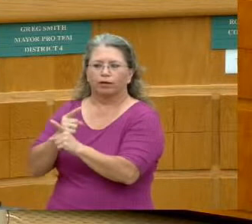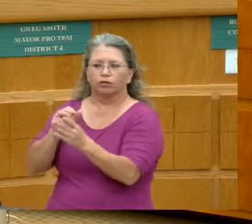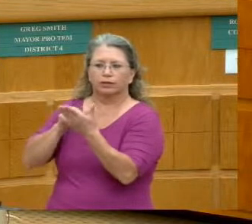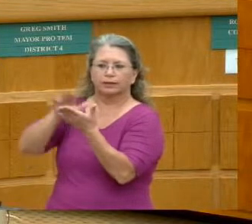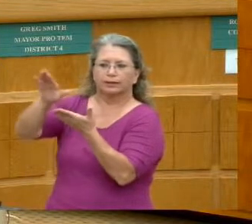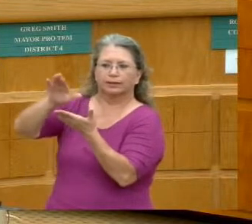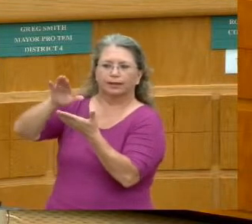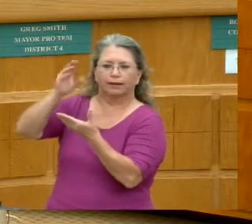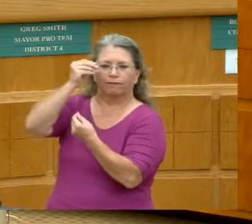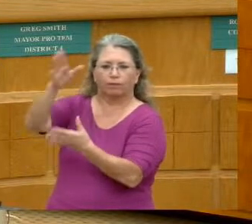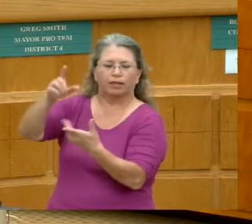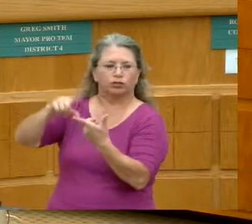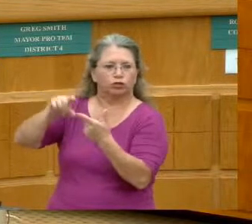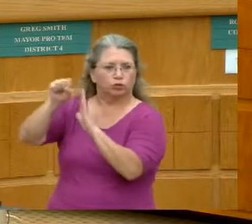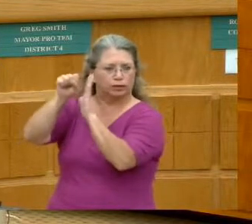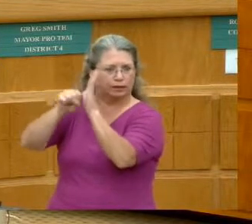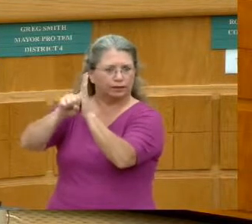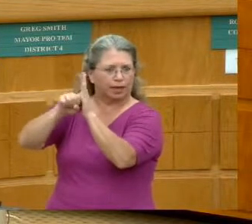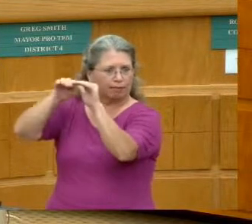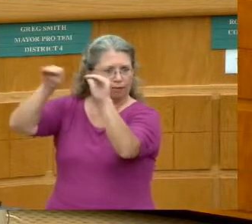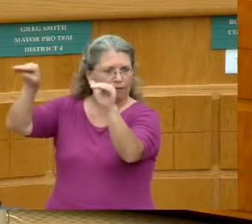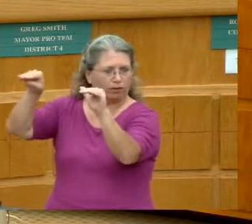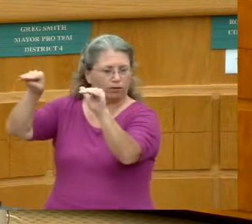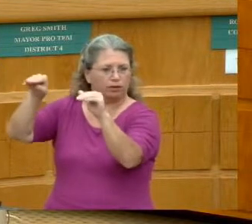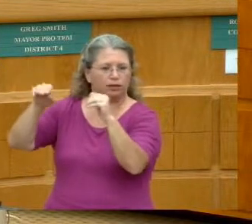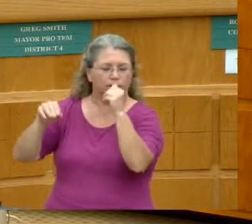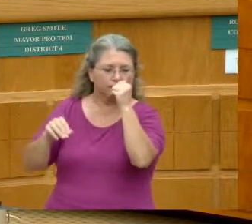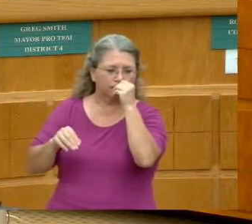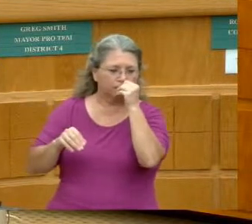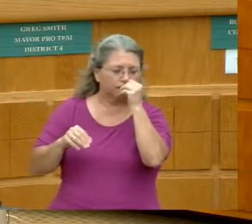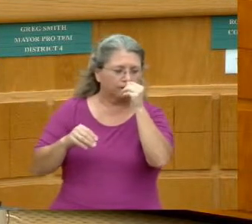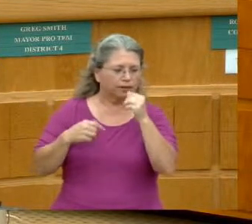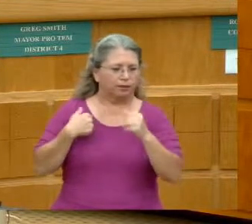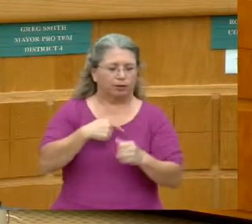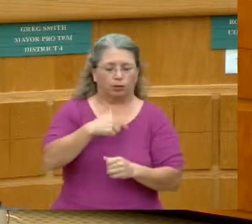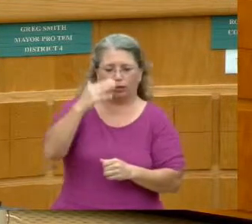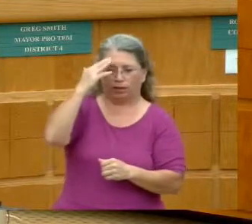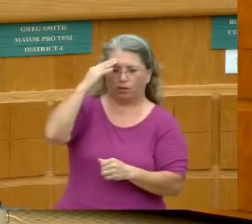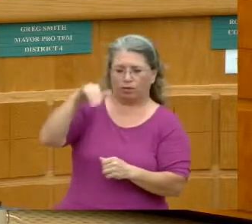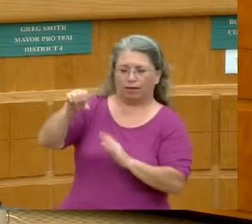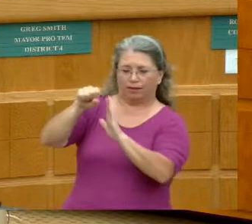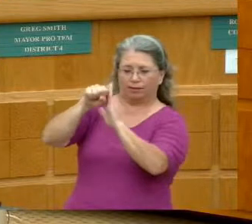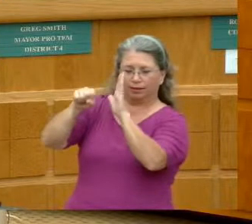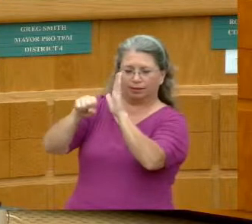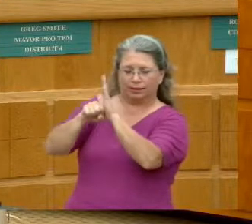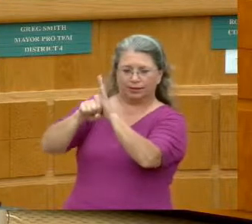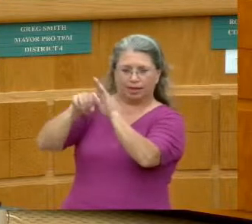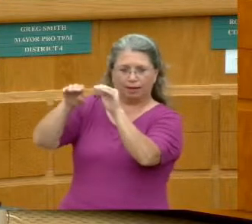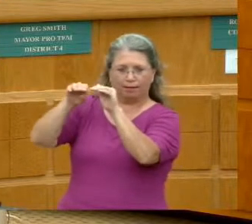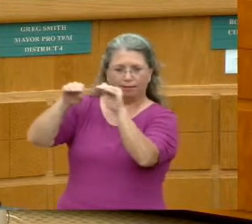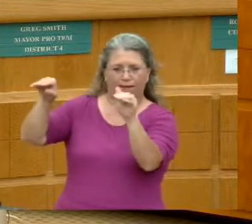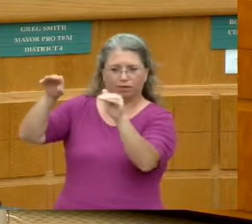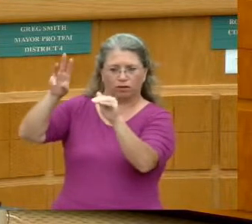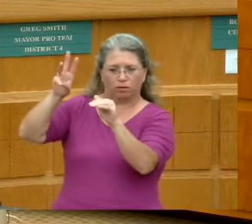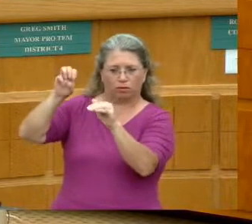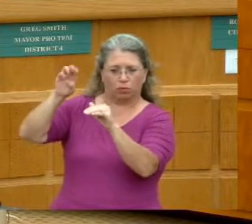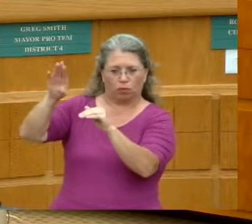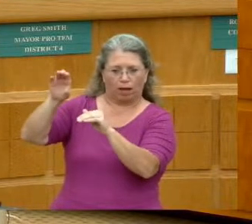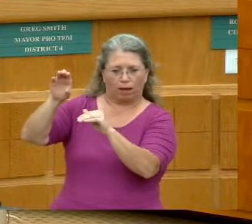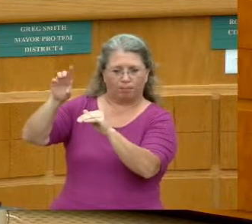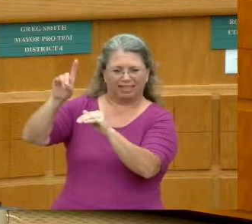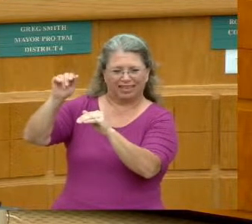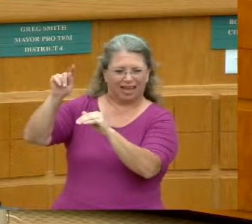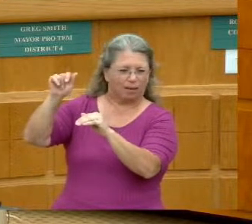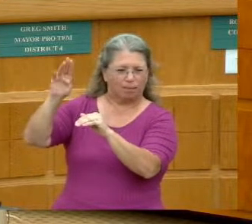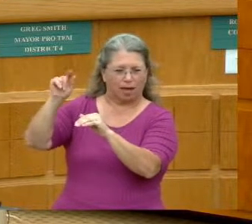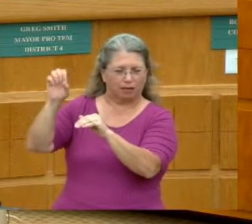for years, this isn't the first time we've tracked statistics, that the state database unfortunately isn't the most accurate on a point